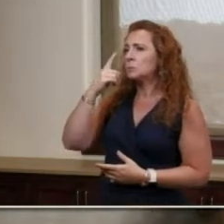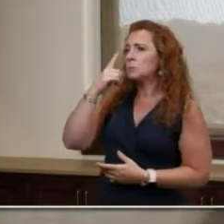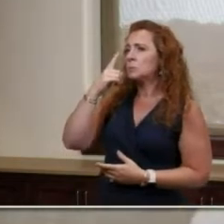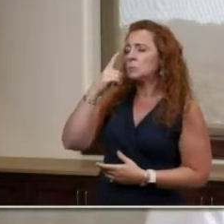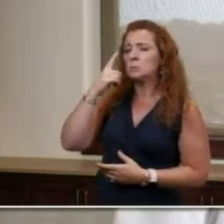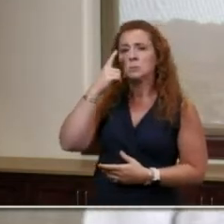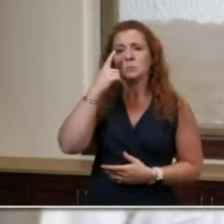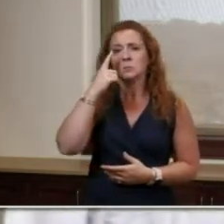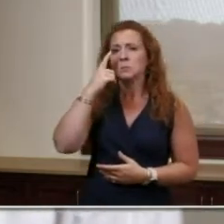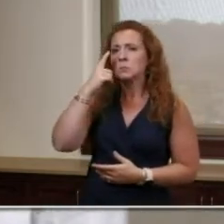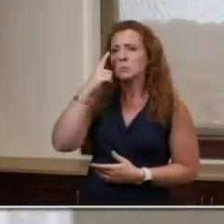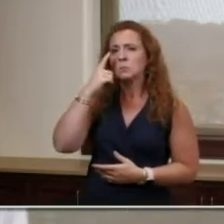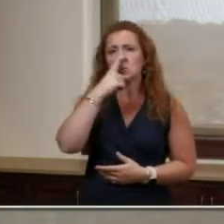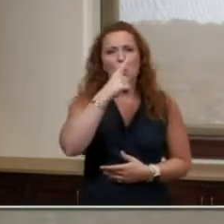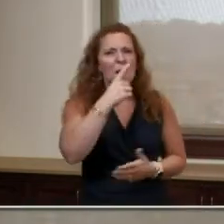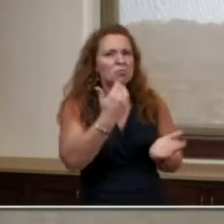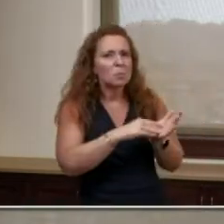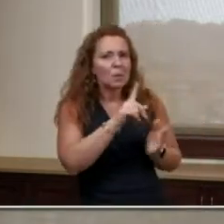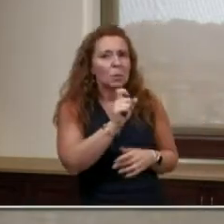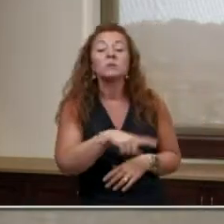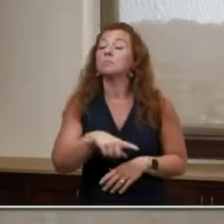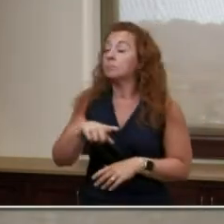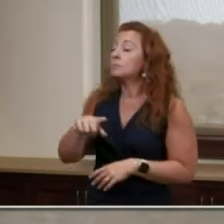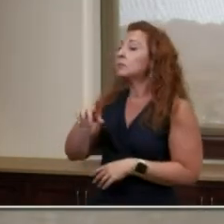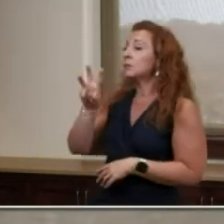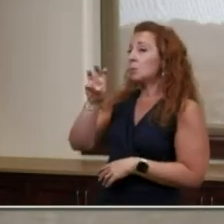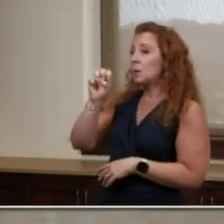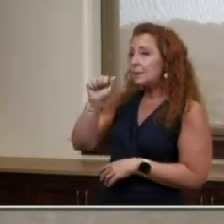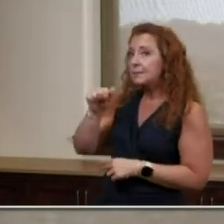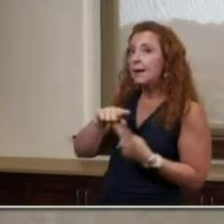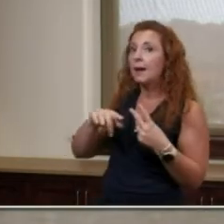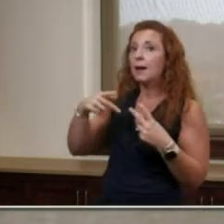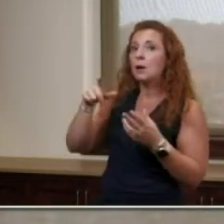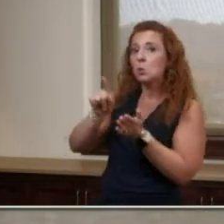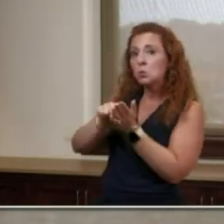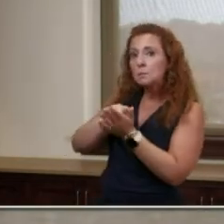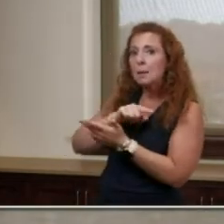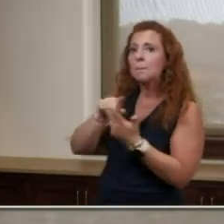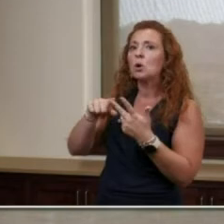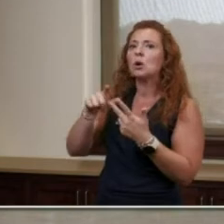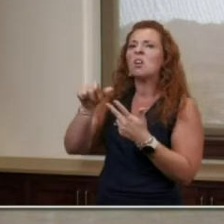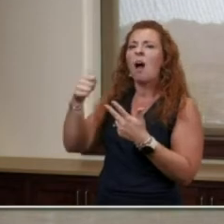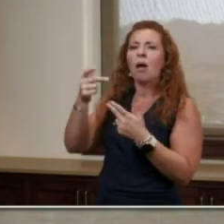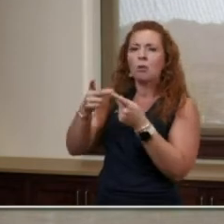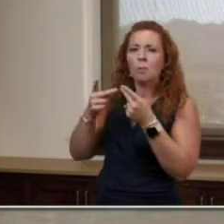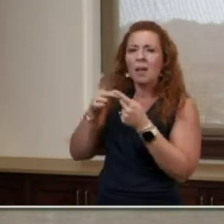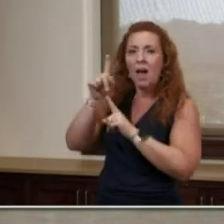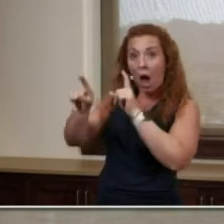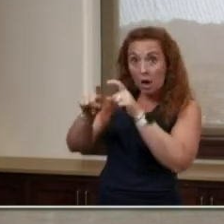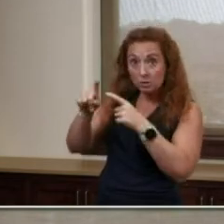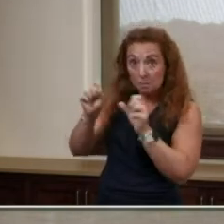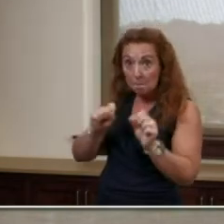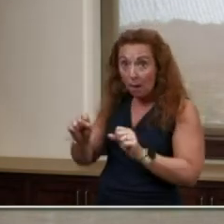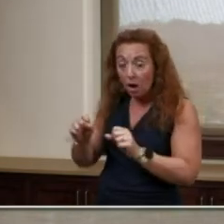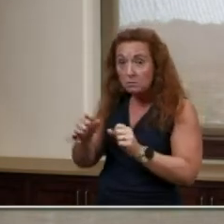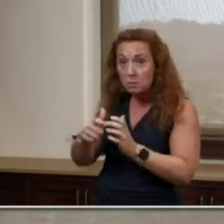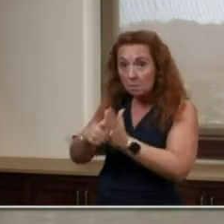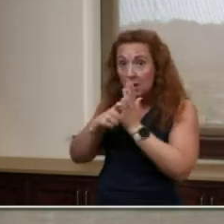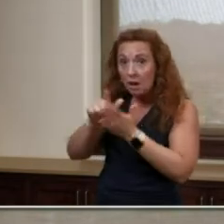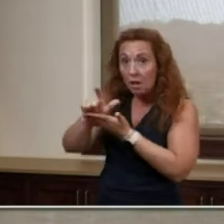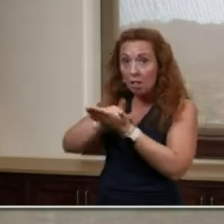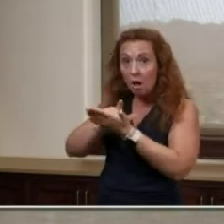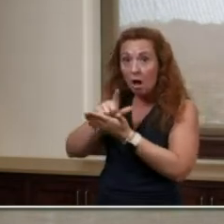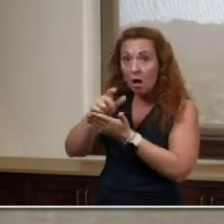Several outlets, including WESA, KDK, and the Post-Gazette, asked questions about possible mask mandates and whether the